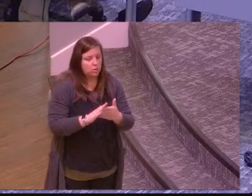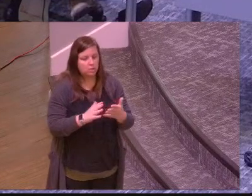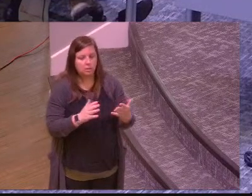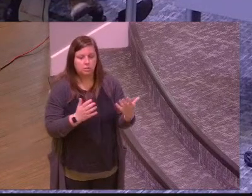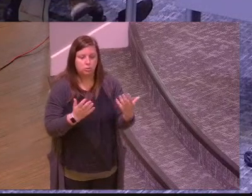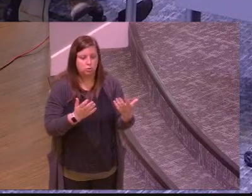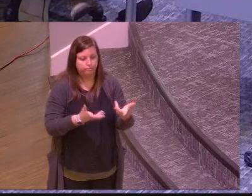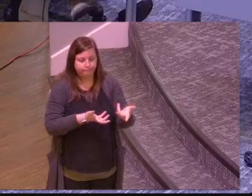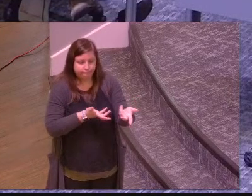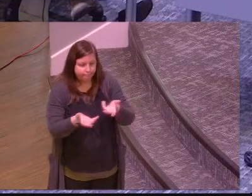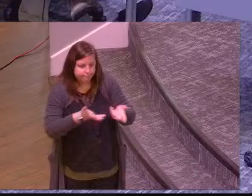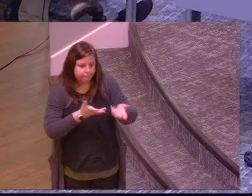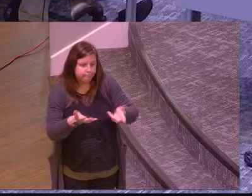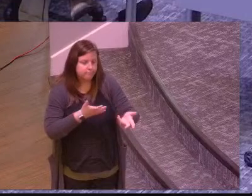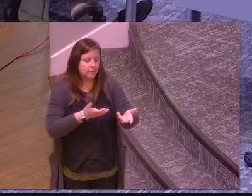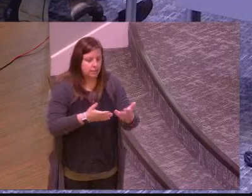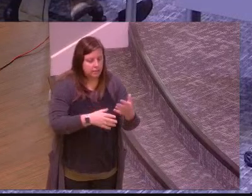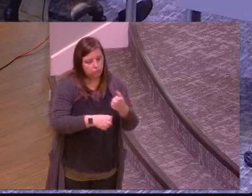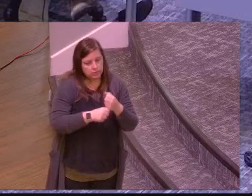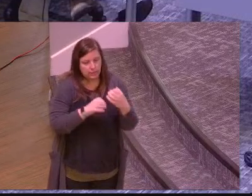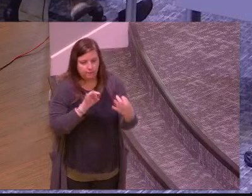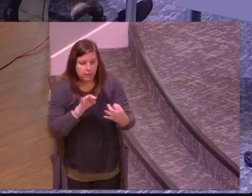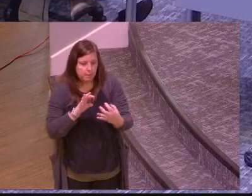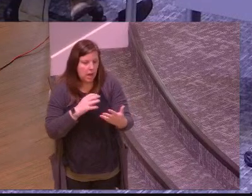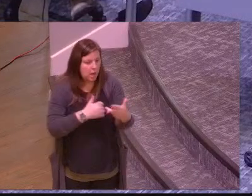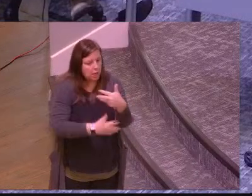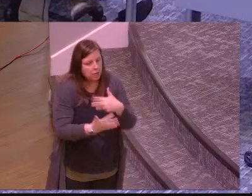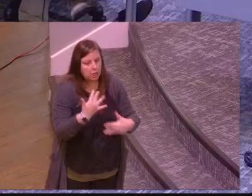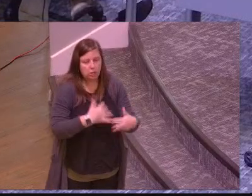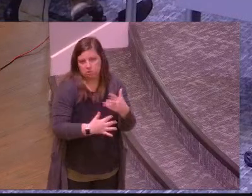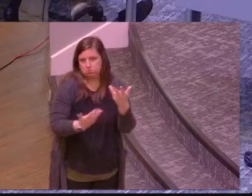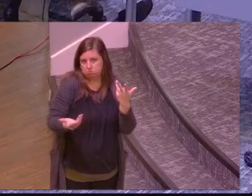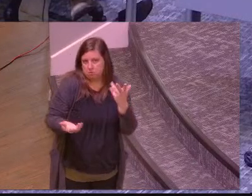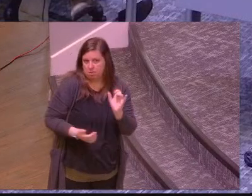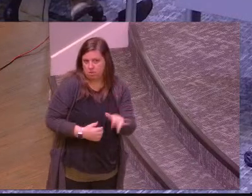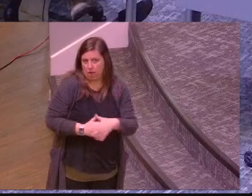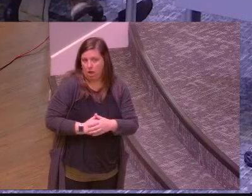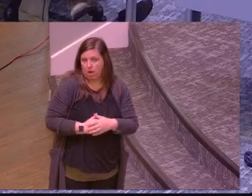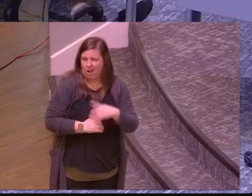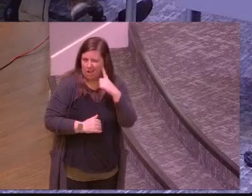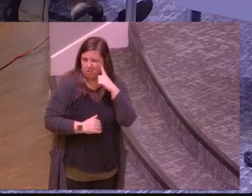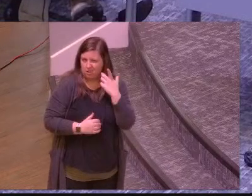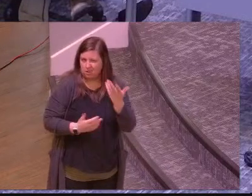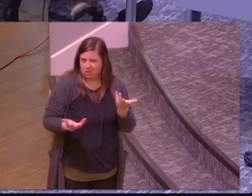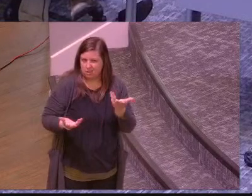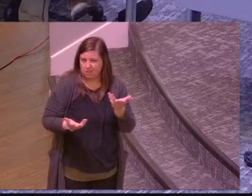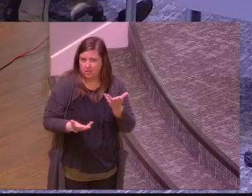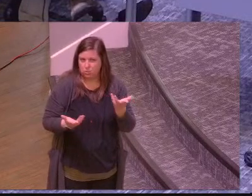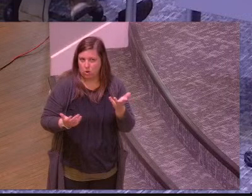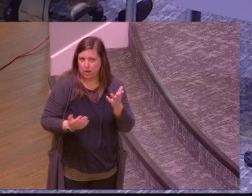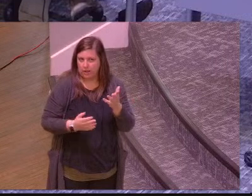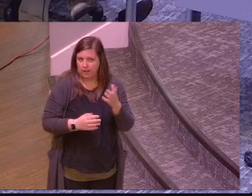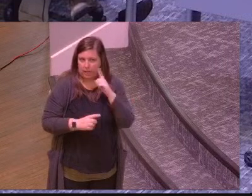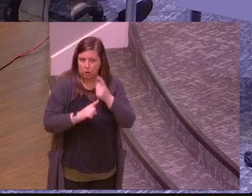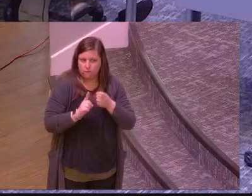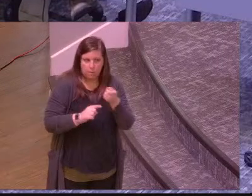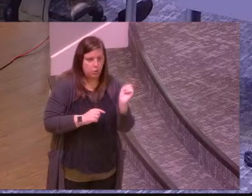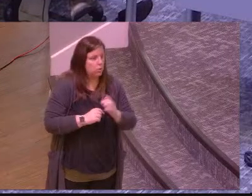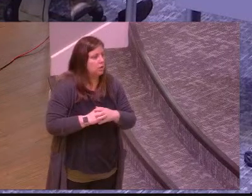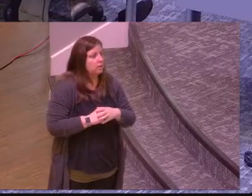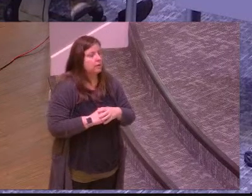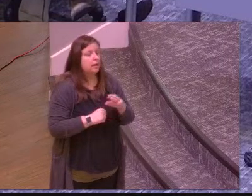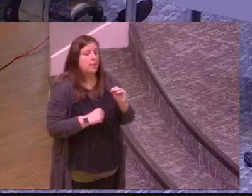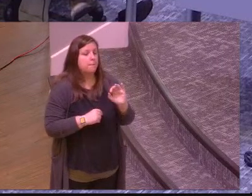so I think that's what I hear from you all. And Dr. Gant, is it possible